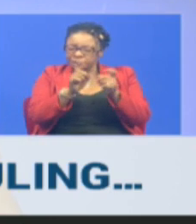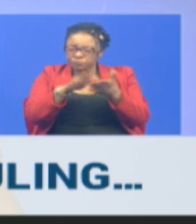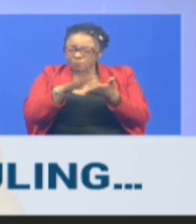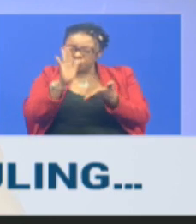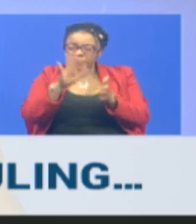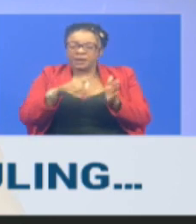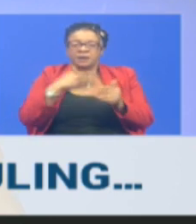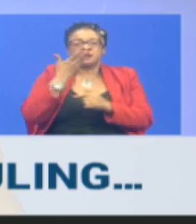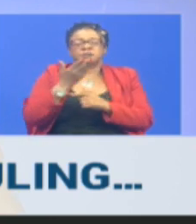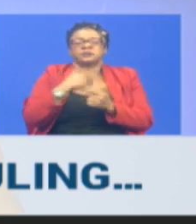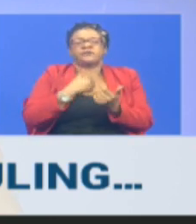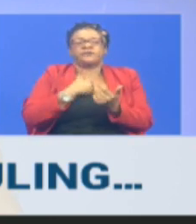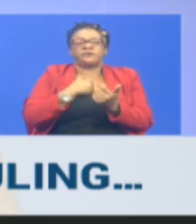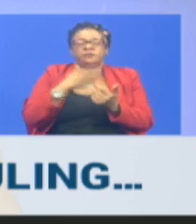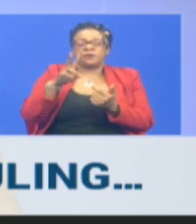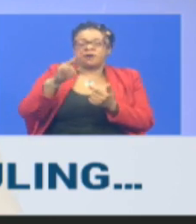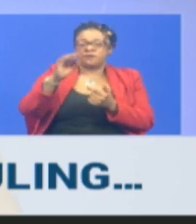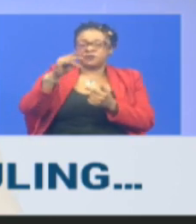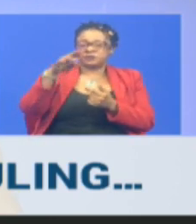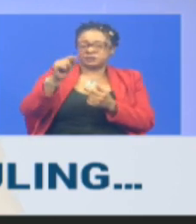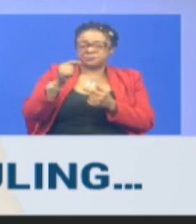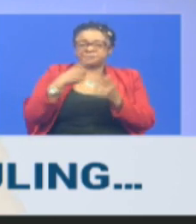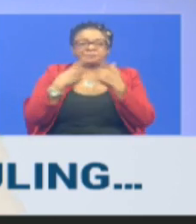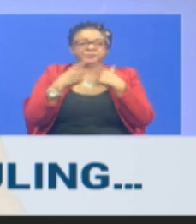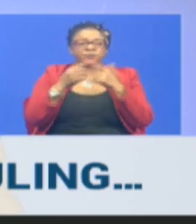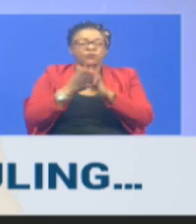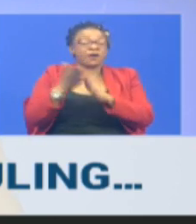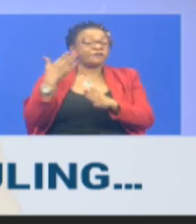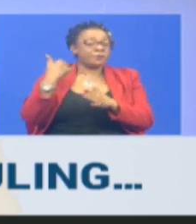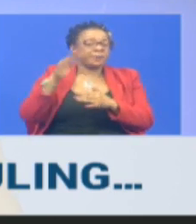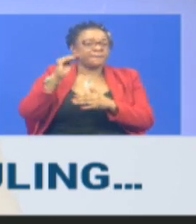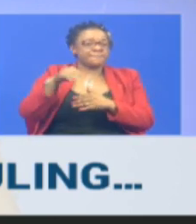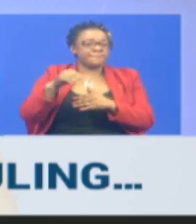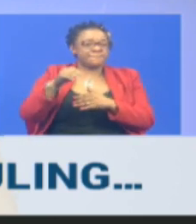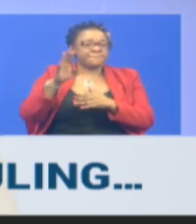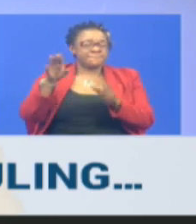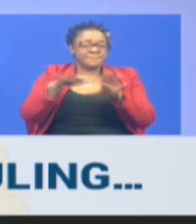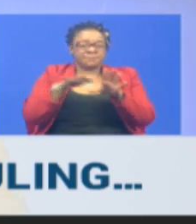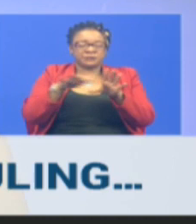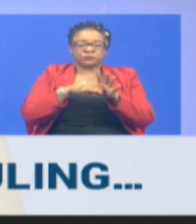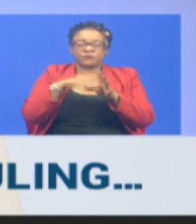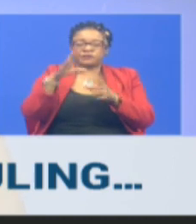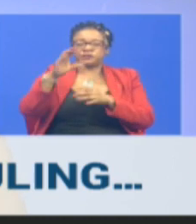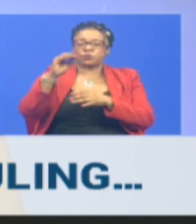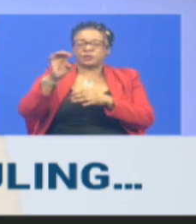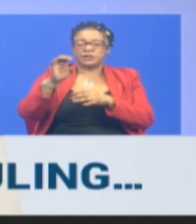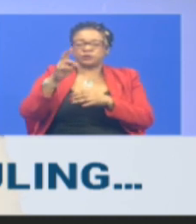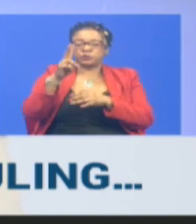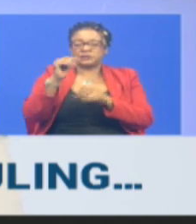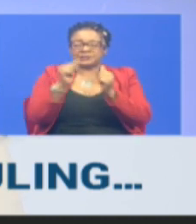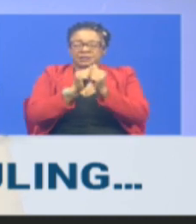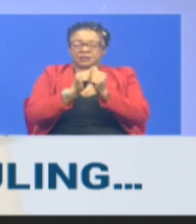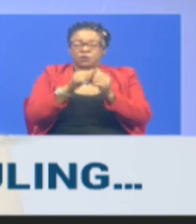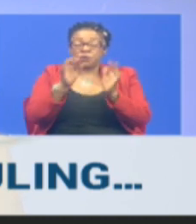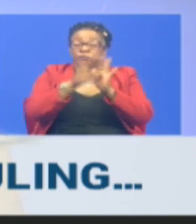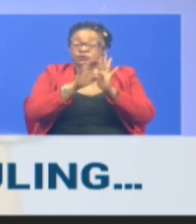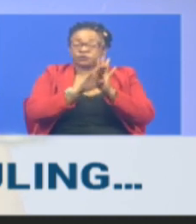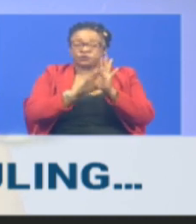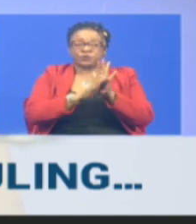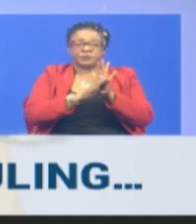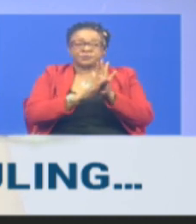answers. Vincent Odwor spoke to a former member of the defunct Committee of Experts on the 2010 Constitution